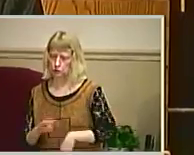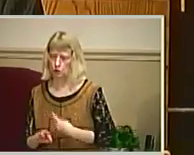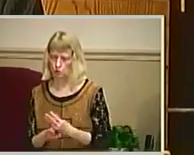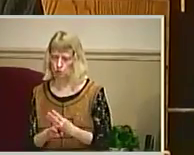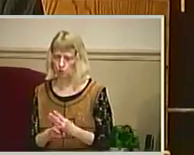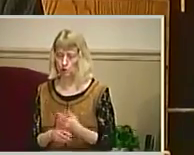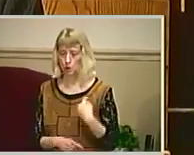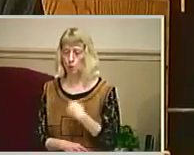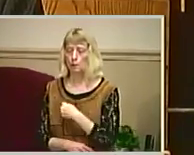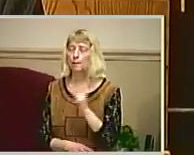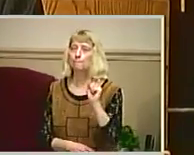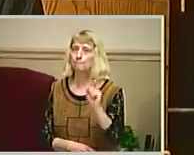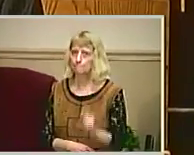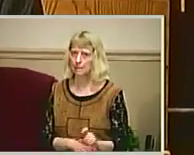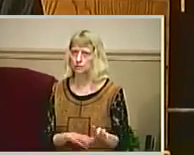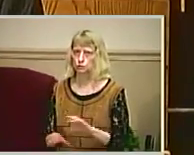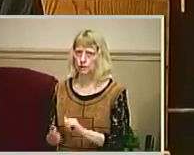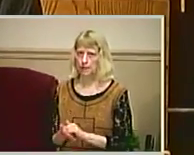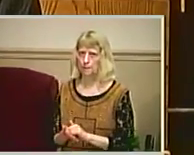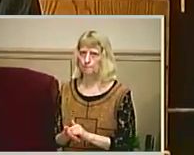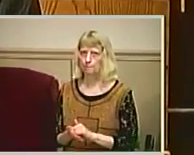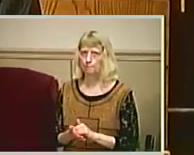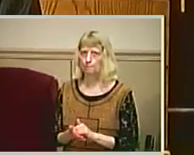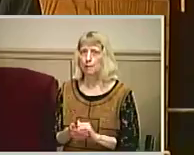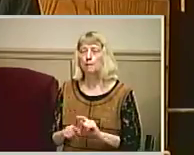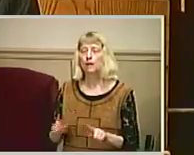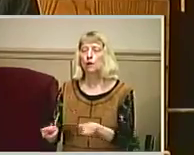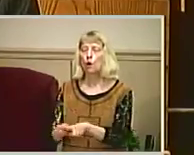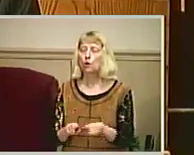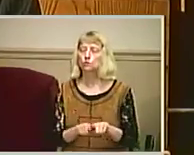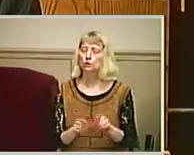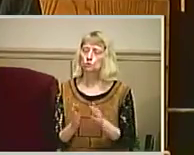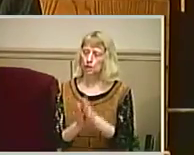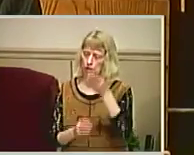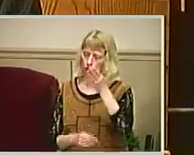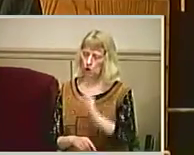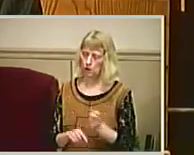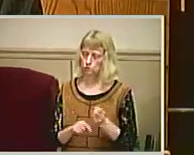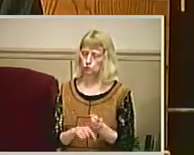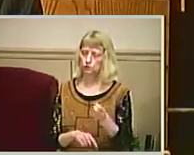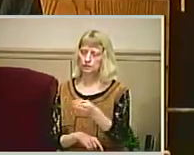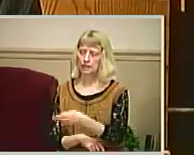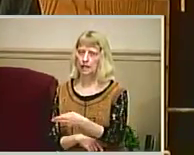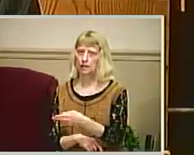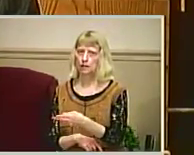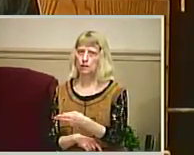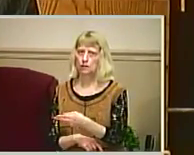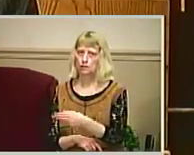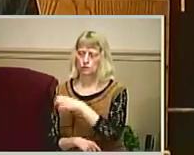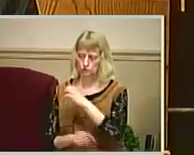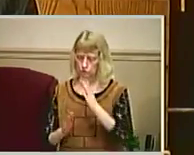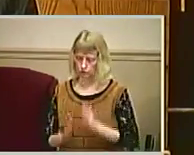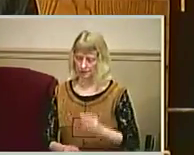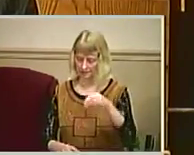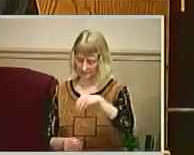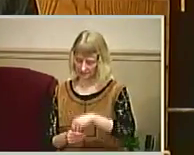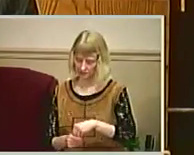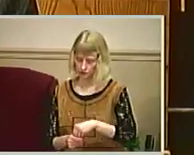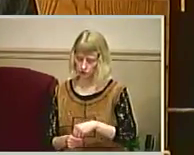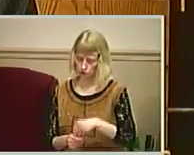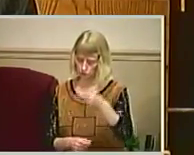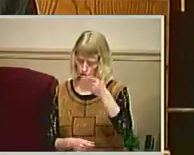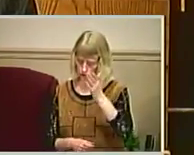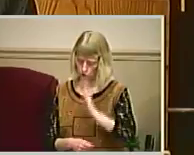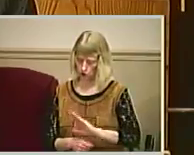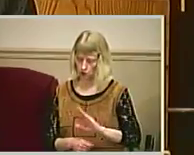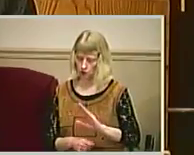we must do that. But let's also pray that God will send born-again believers into God's institution